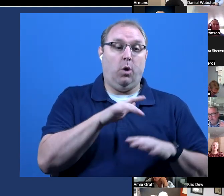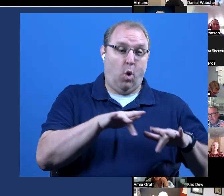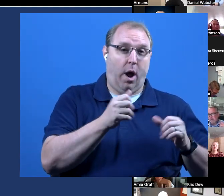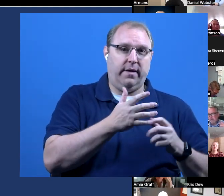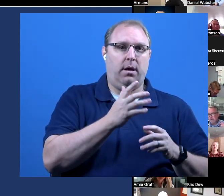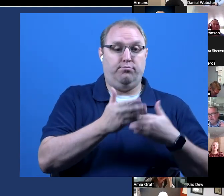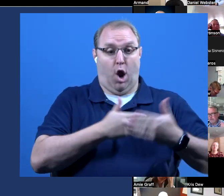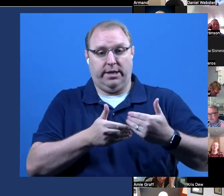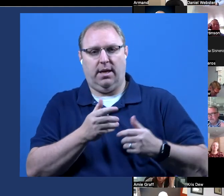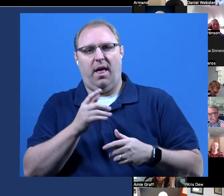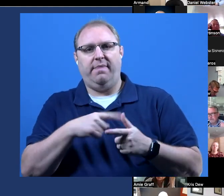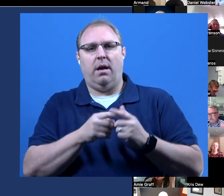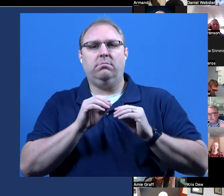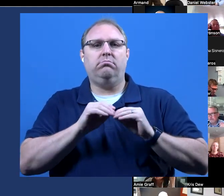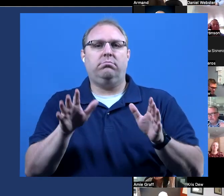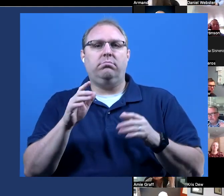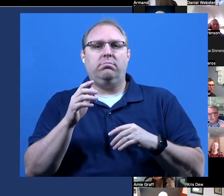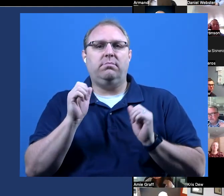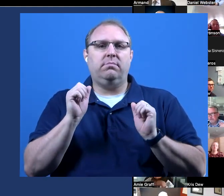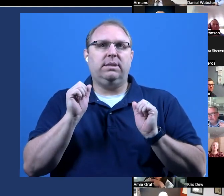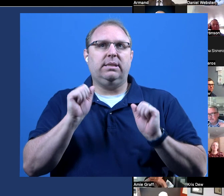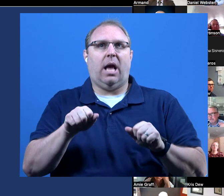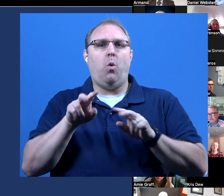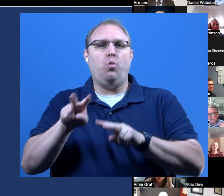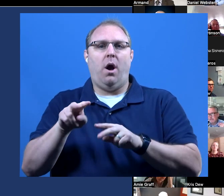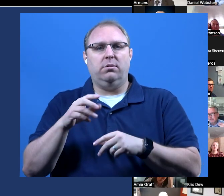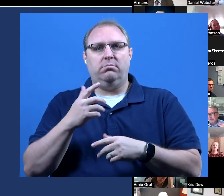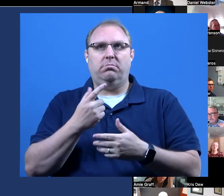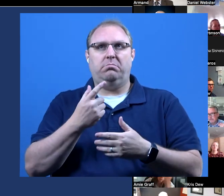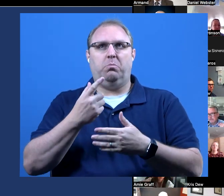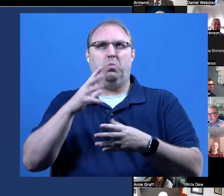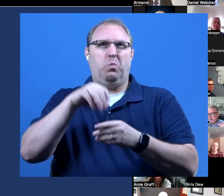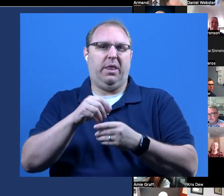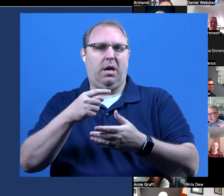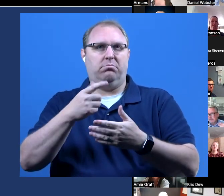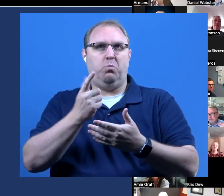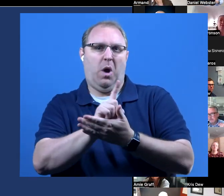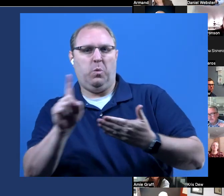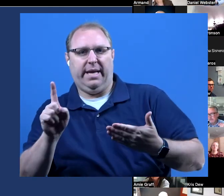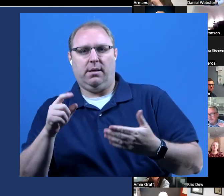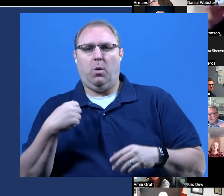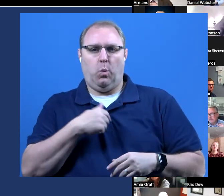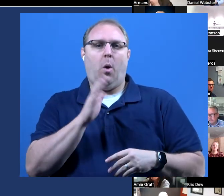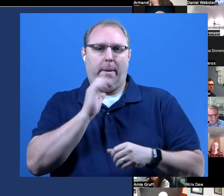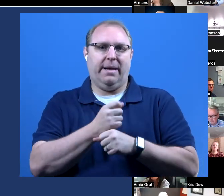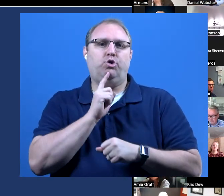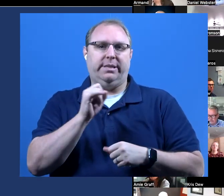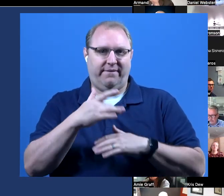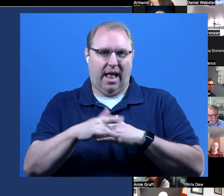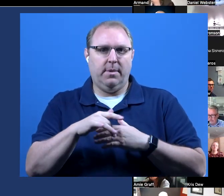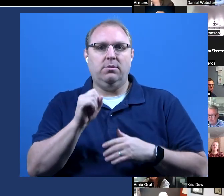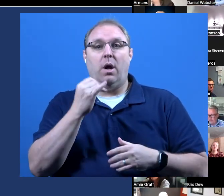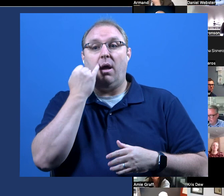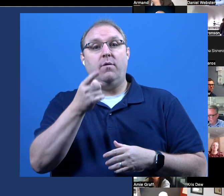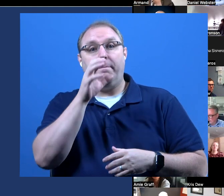be necessary for you to give us just some quick feedback in order to complete that cycle of getting credit. Okay? Any